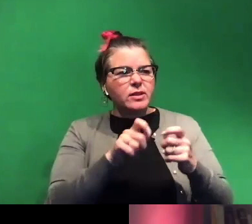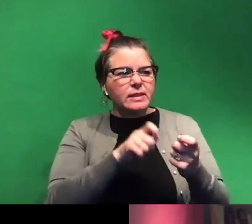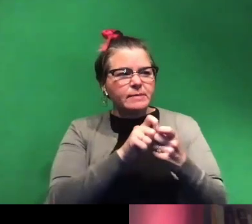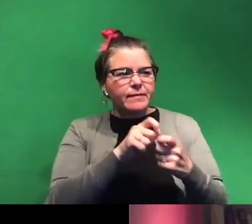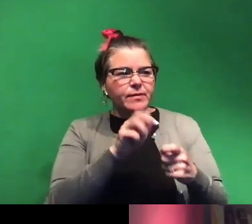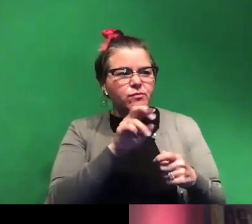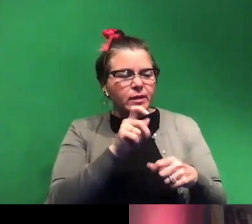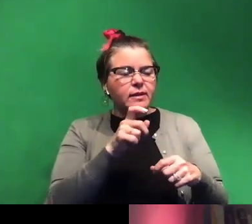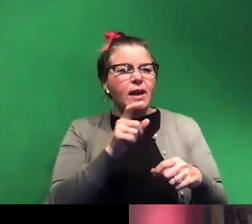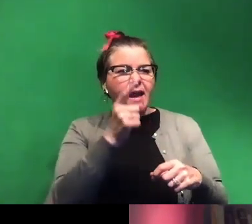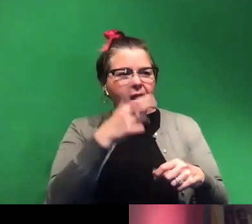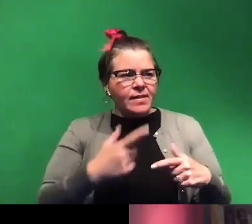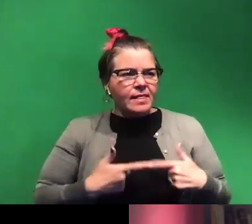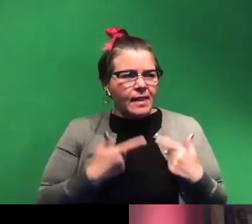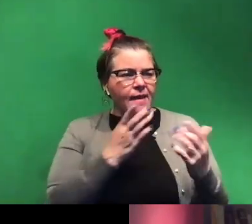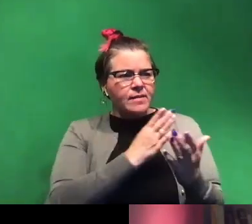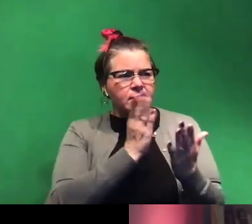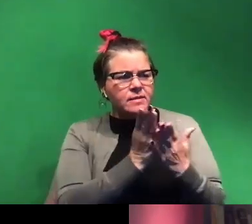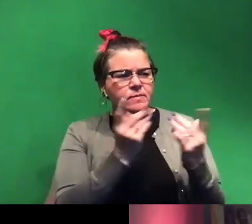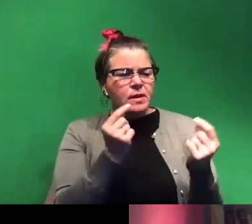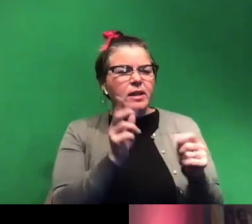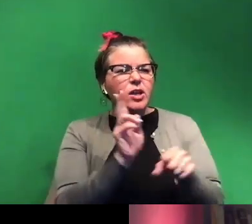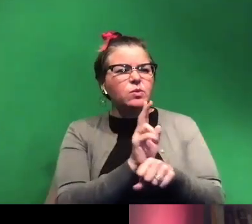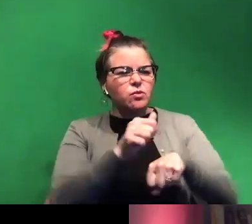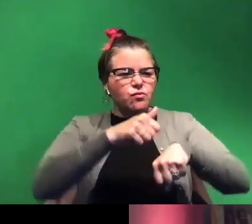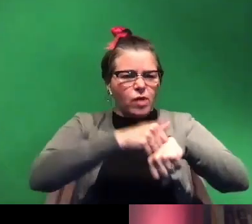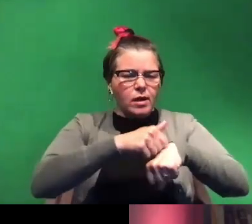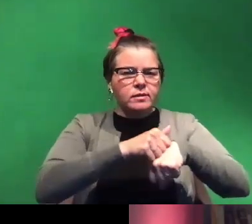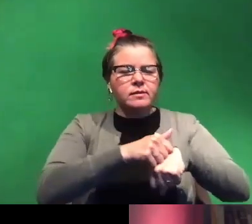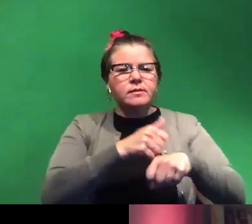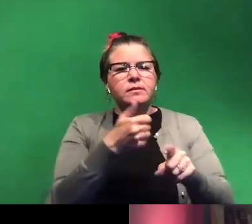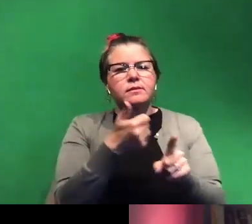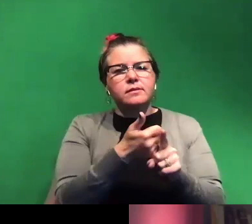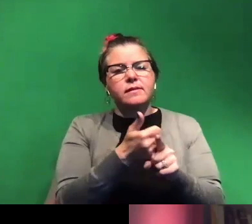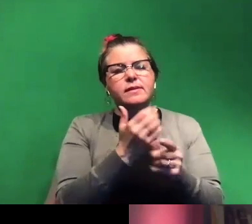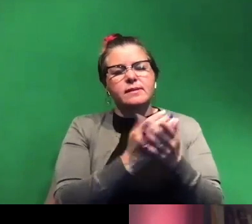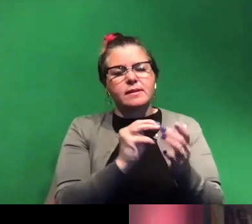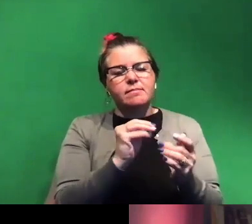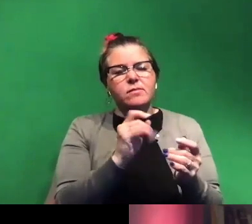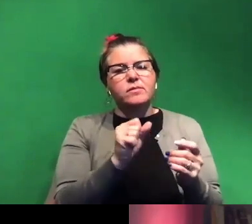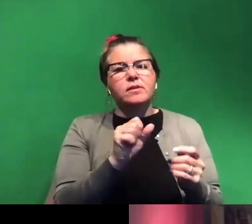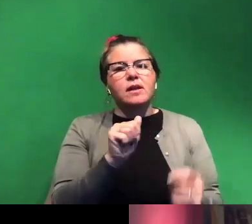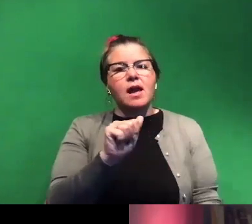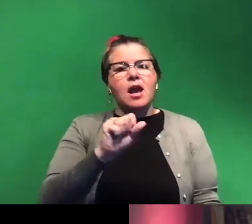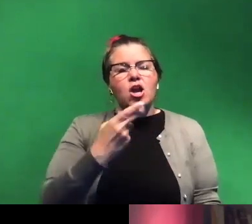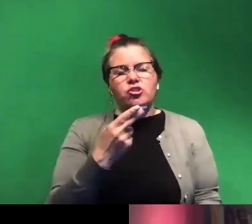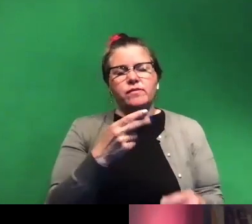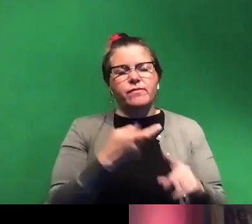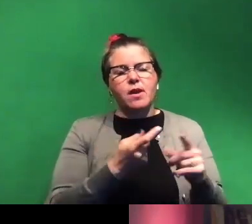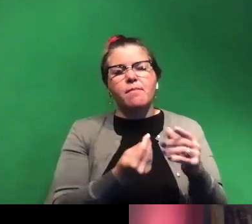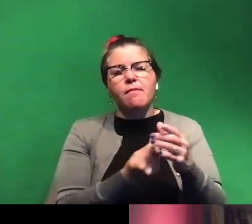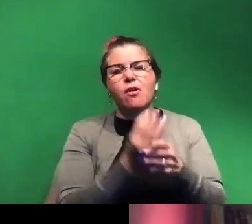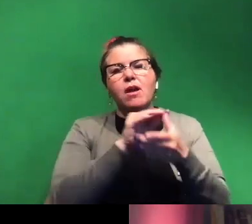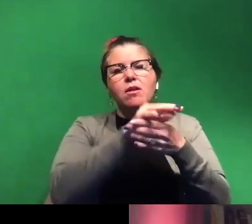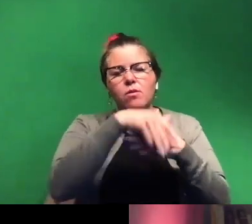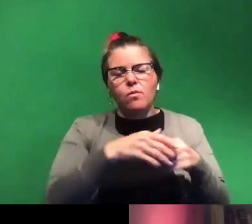its half-life, we can use that in rocks that have some of those minerals in them. So like an ash deposit from a volcano will have radioactive